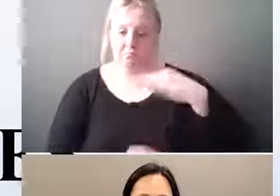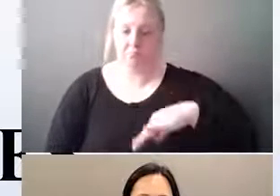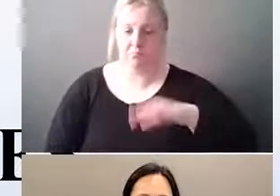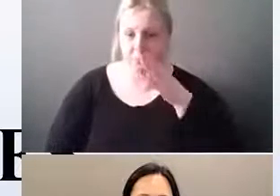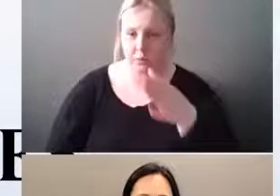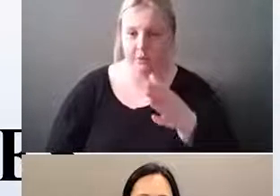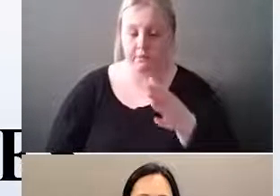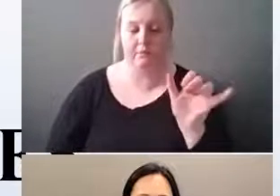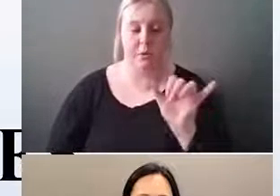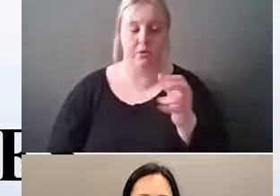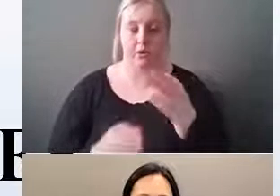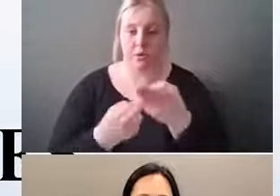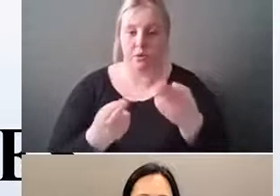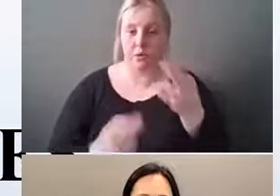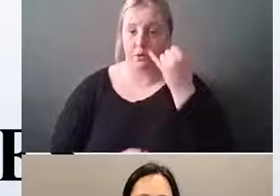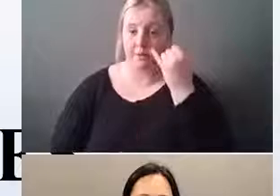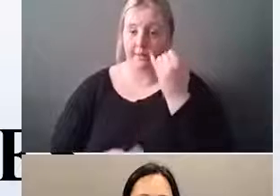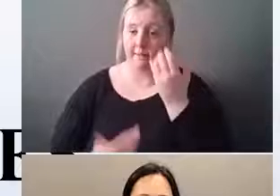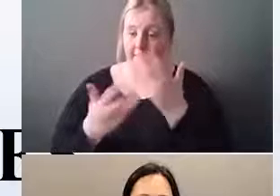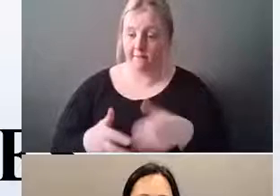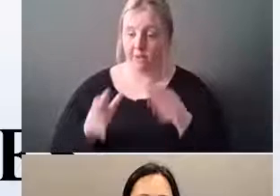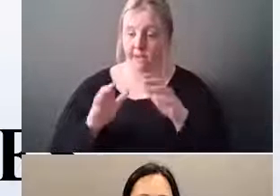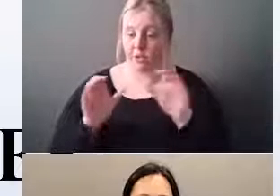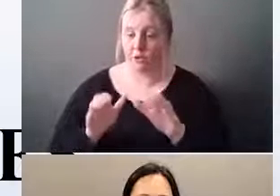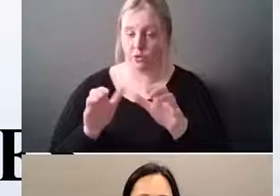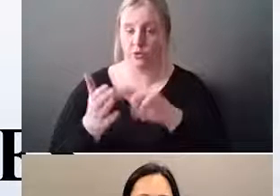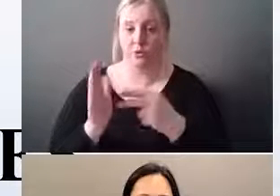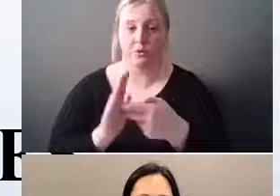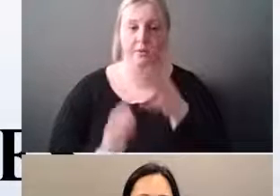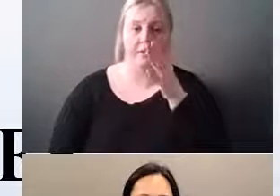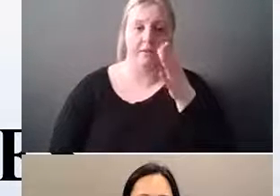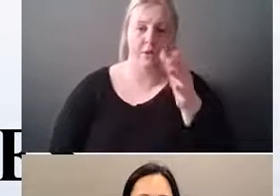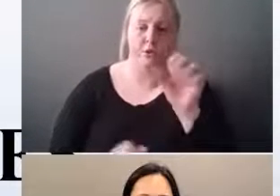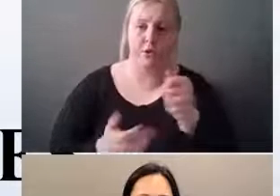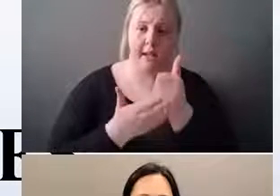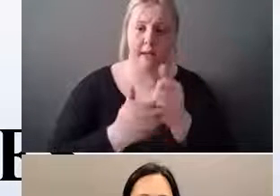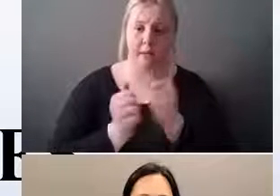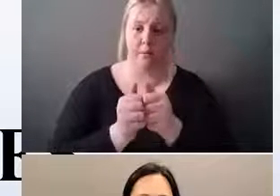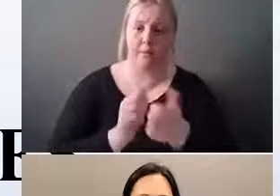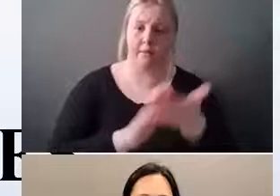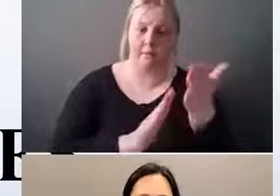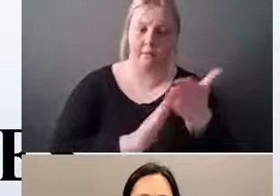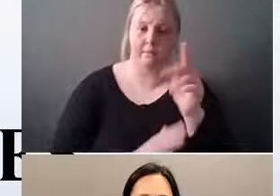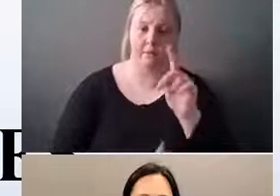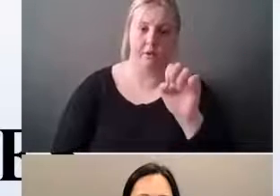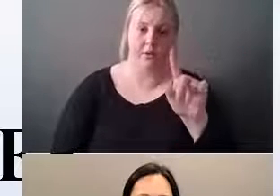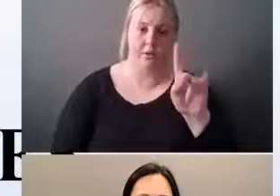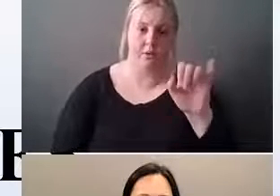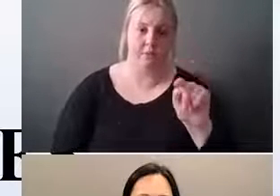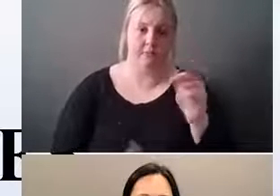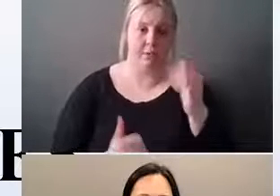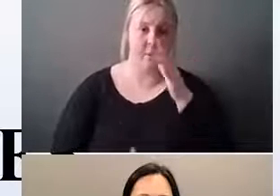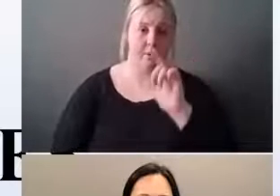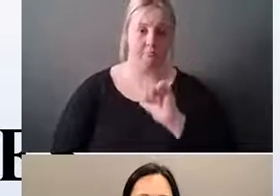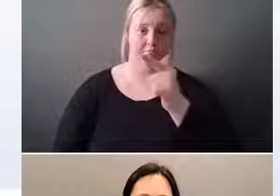resources, if completed, may also be able to further assist in the overall facilitation of the toolkit. I'm going to turn it back over to Kirsten